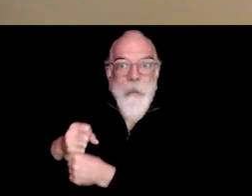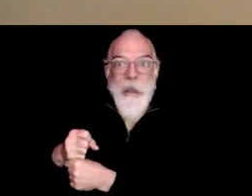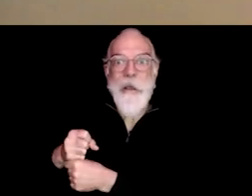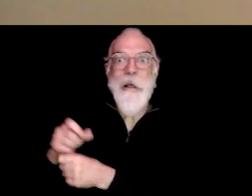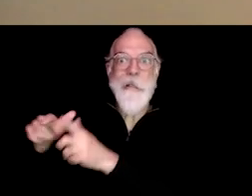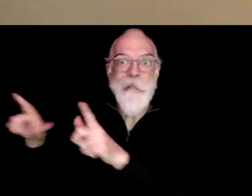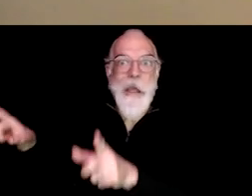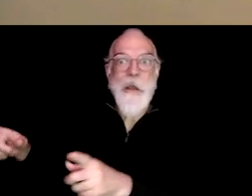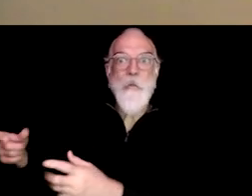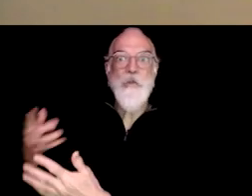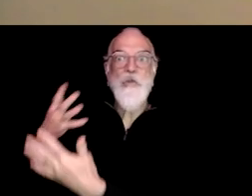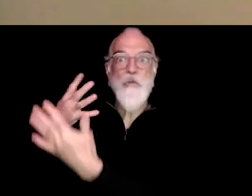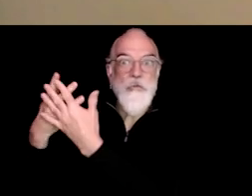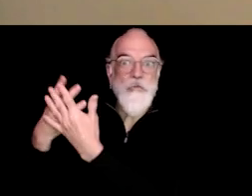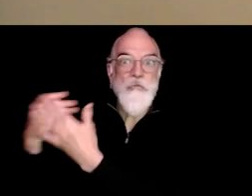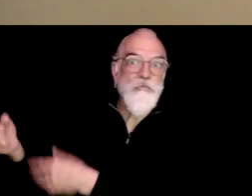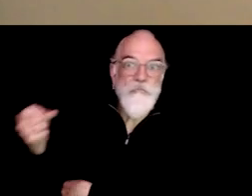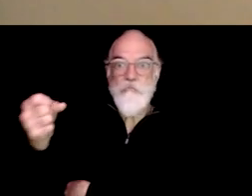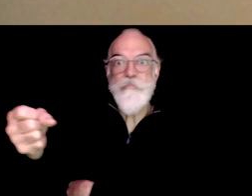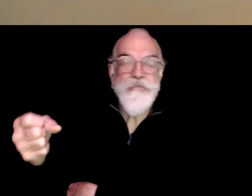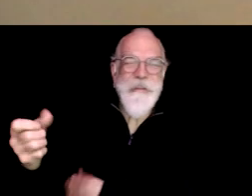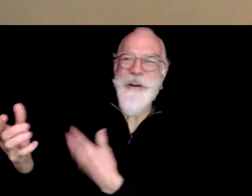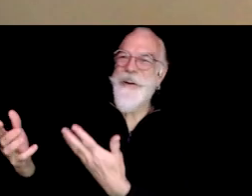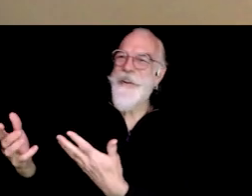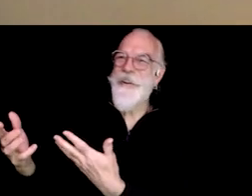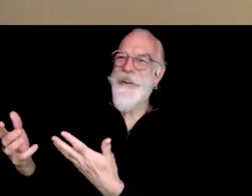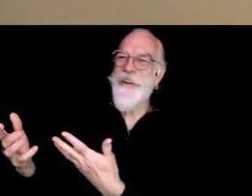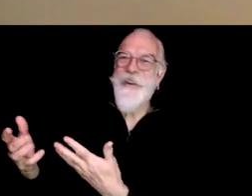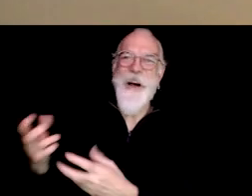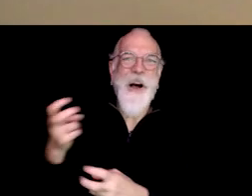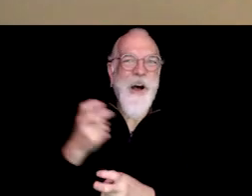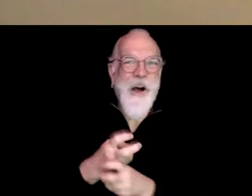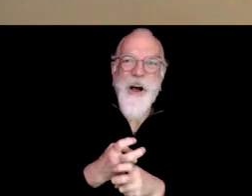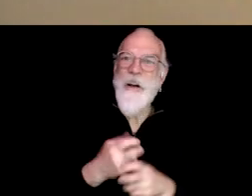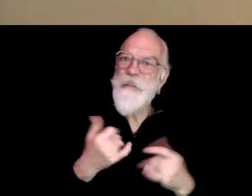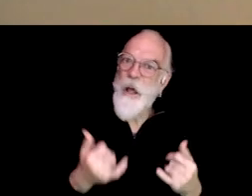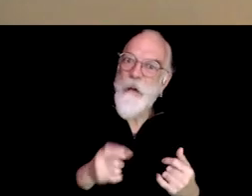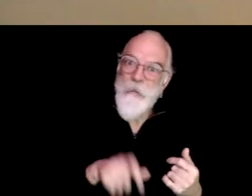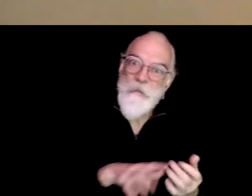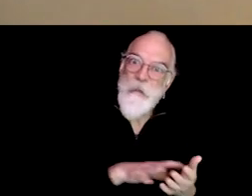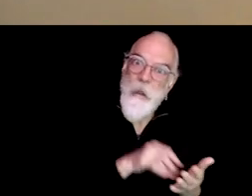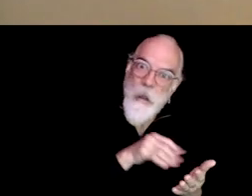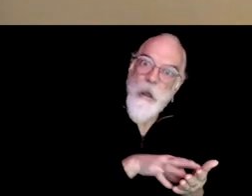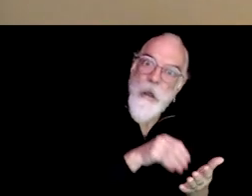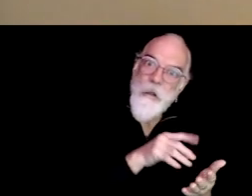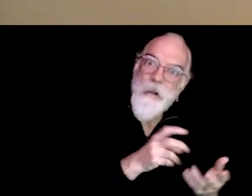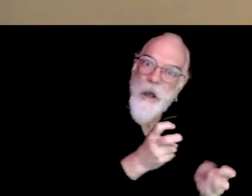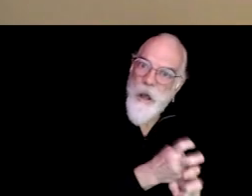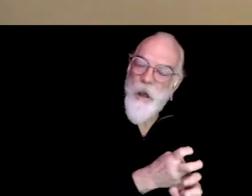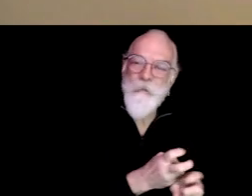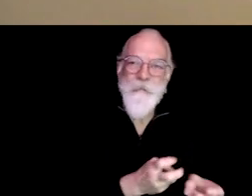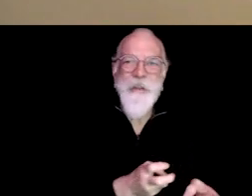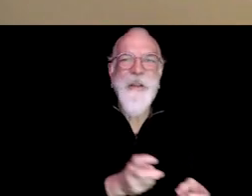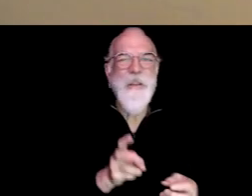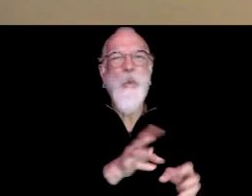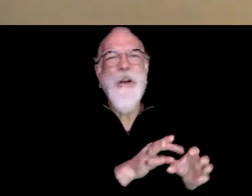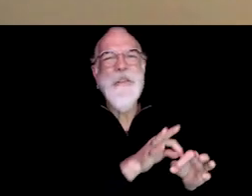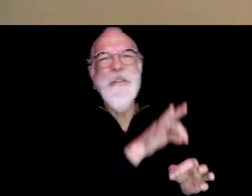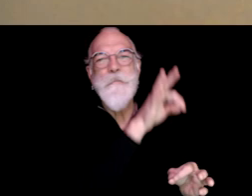you're talking about. And education, religion, the